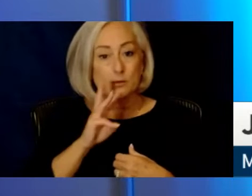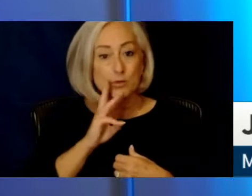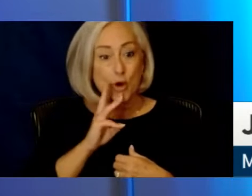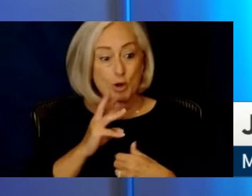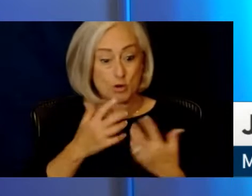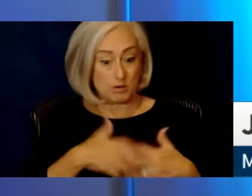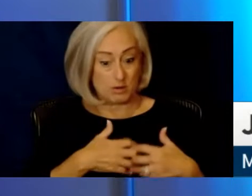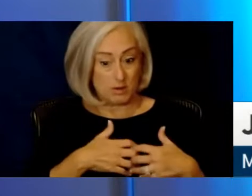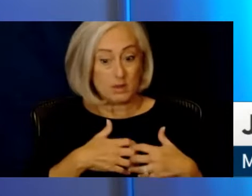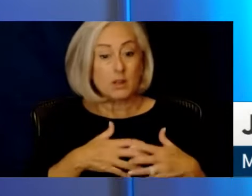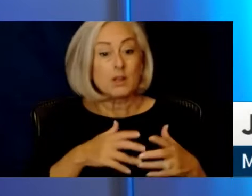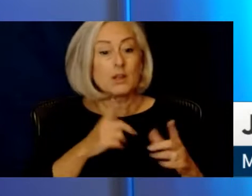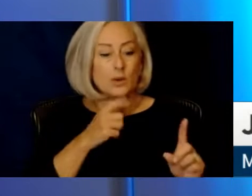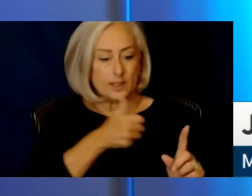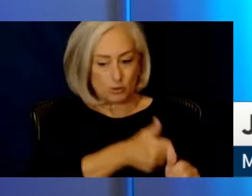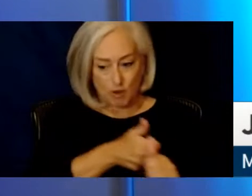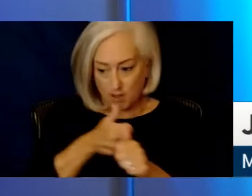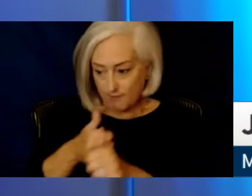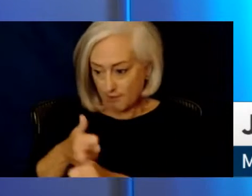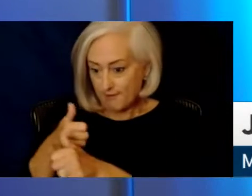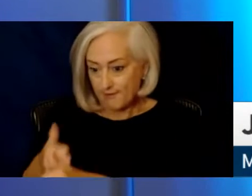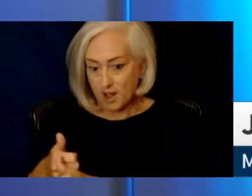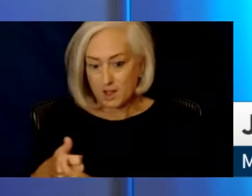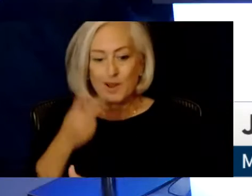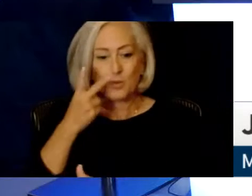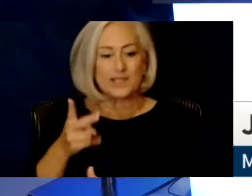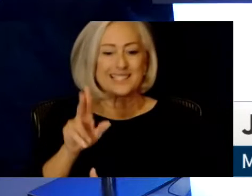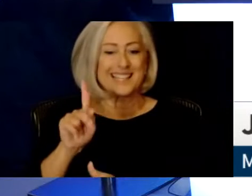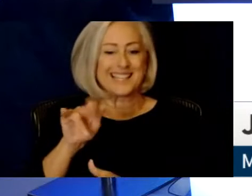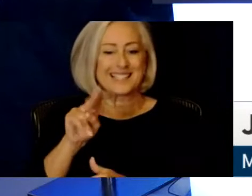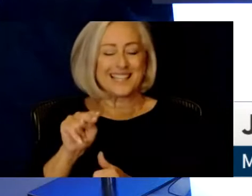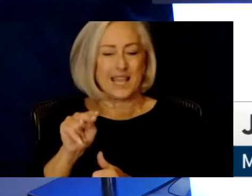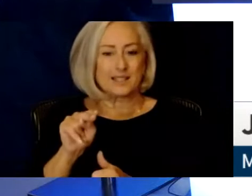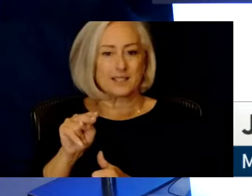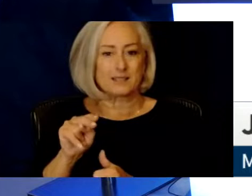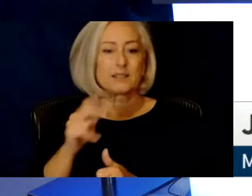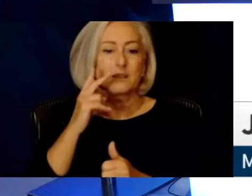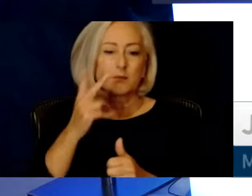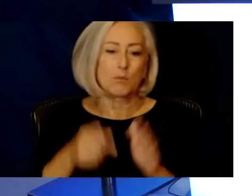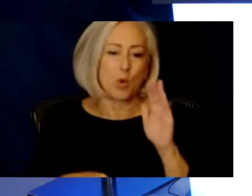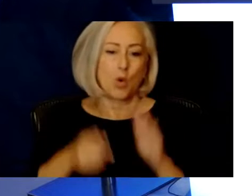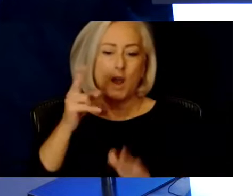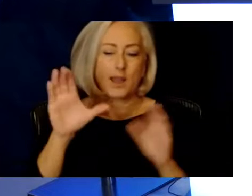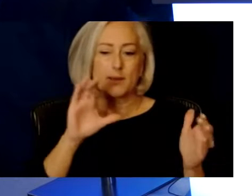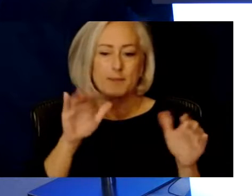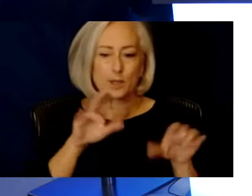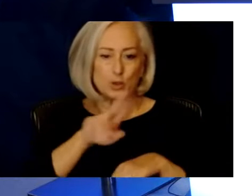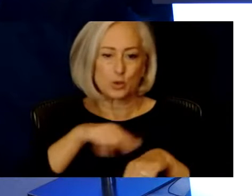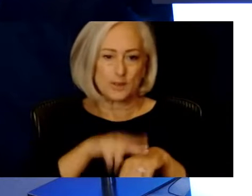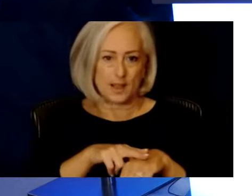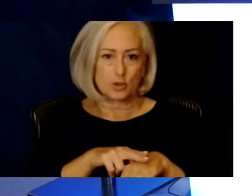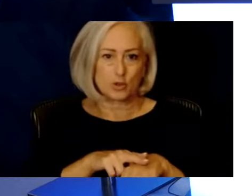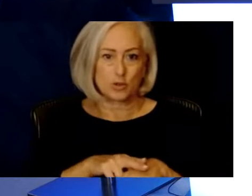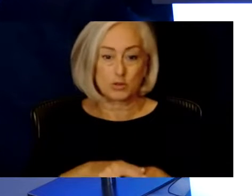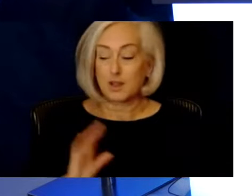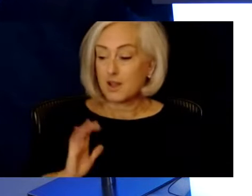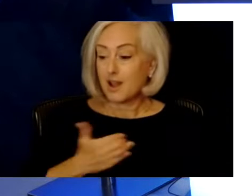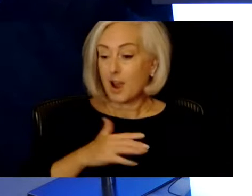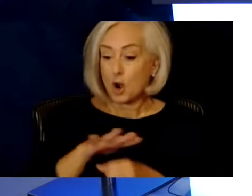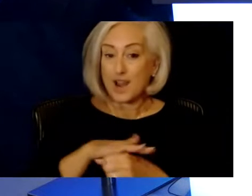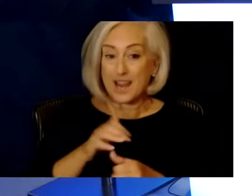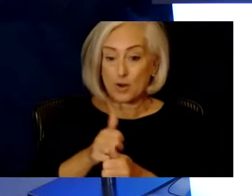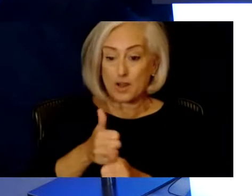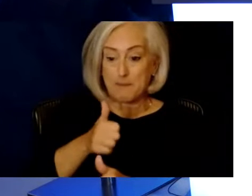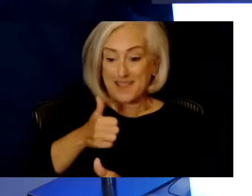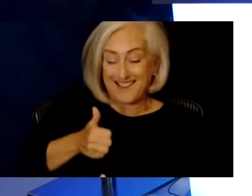even than what you can see in the national figures. And I think the couple of points to be made here is that our region is lagging behind the U.S. If you look at the wastewater data